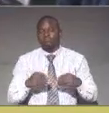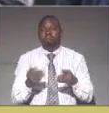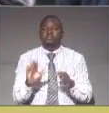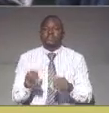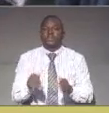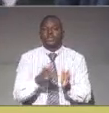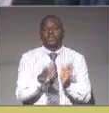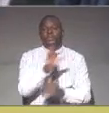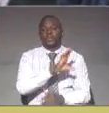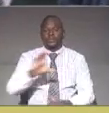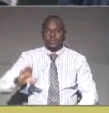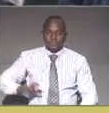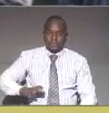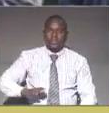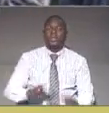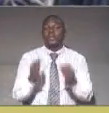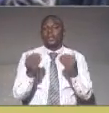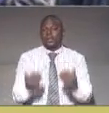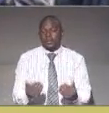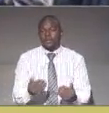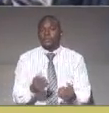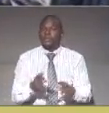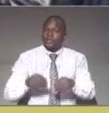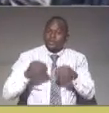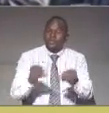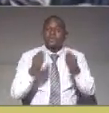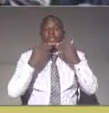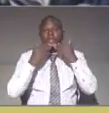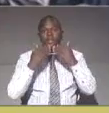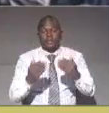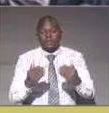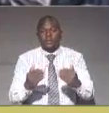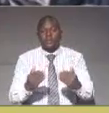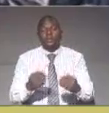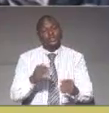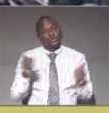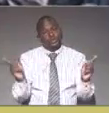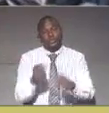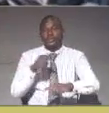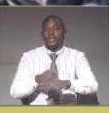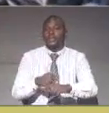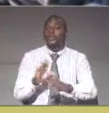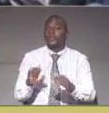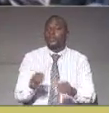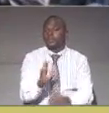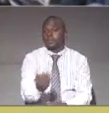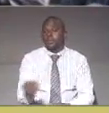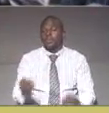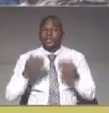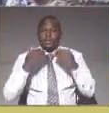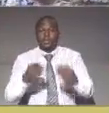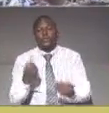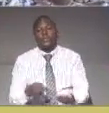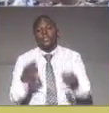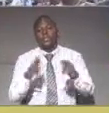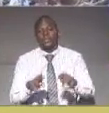in Jesus Christ. So give thanks for the short time you've had with children. Give thanks for what has